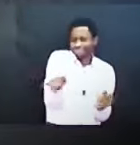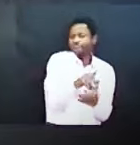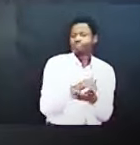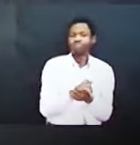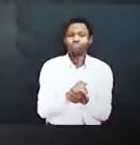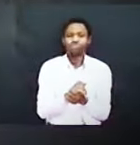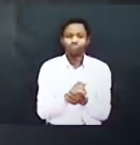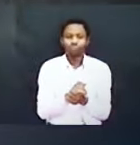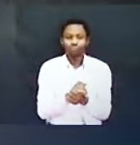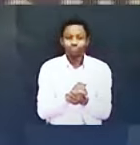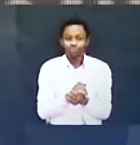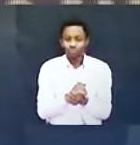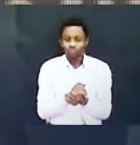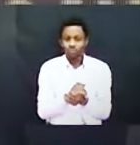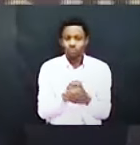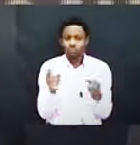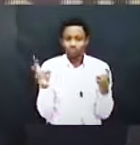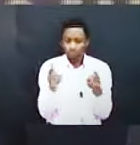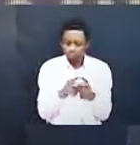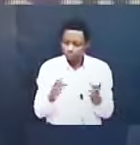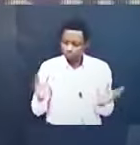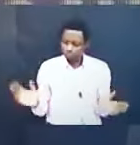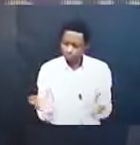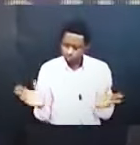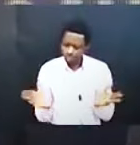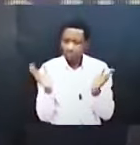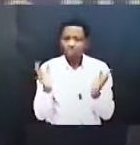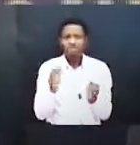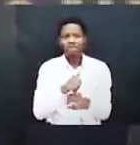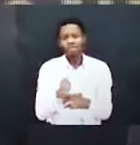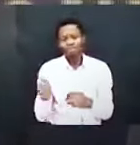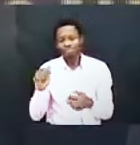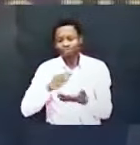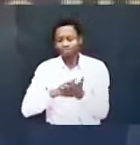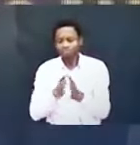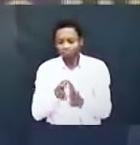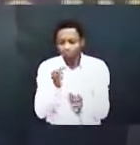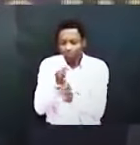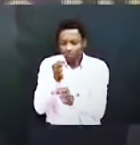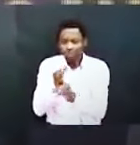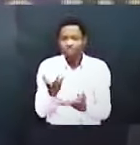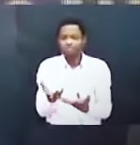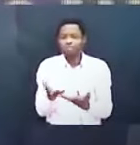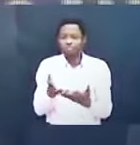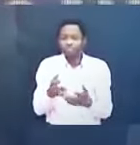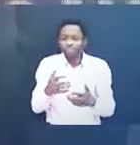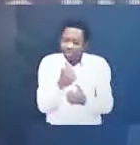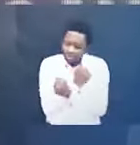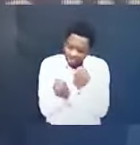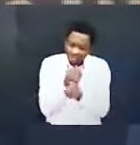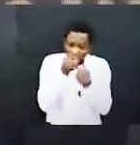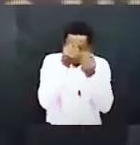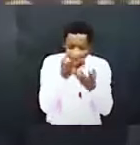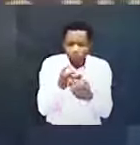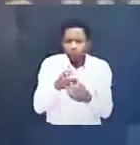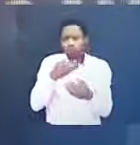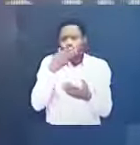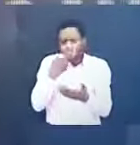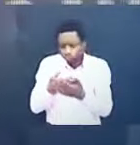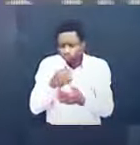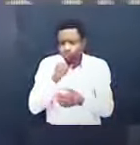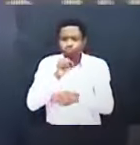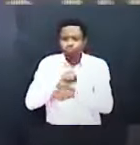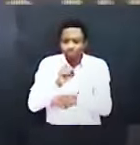To stir up each other to faith, love and obedience, and good works. To warn and help each